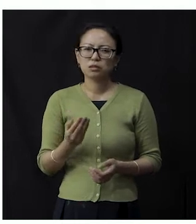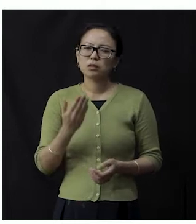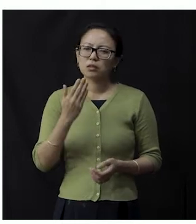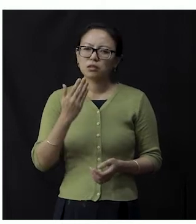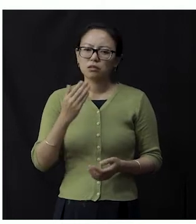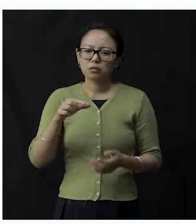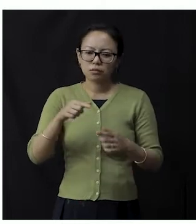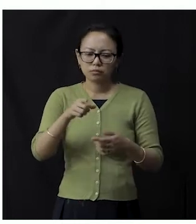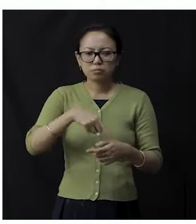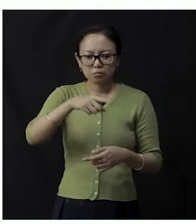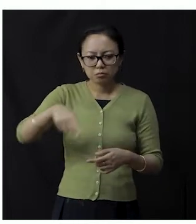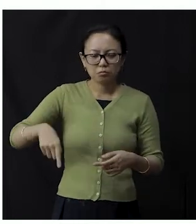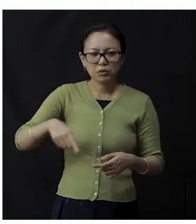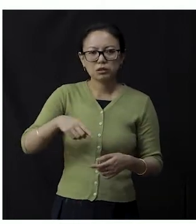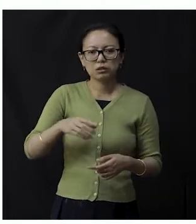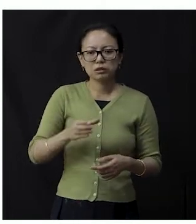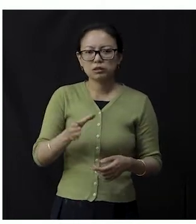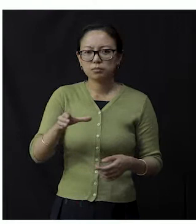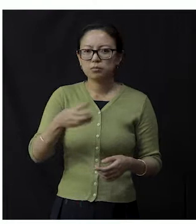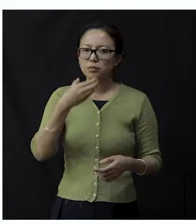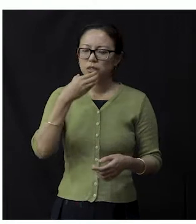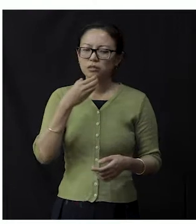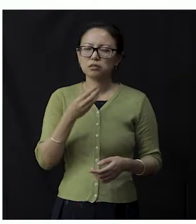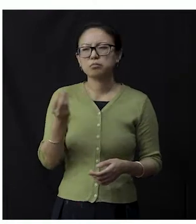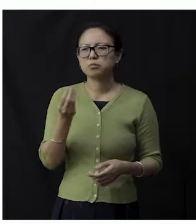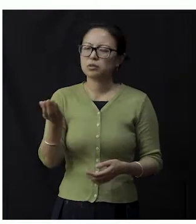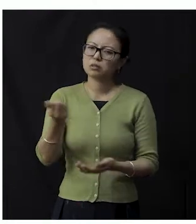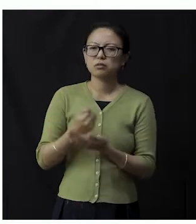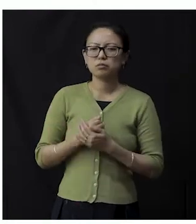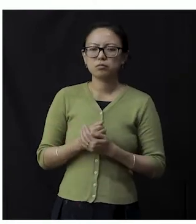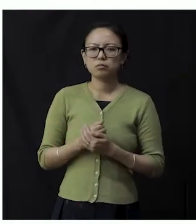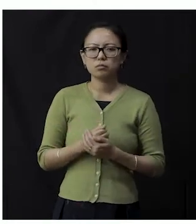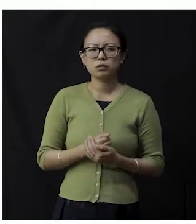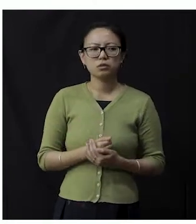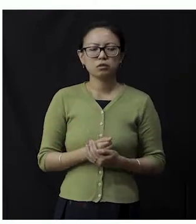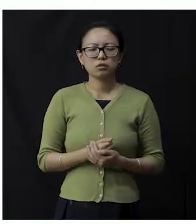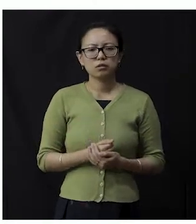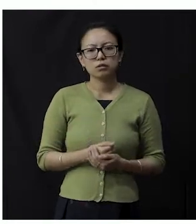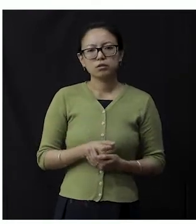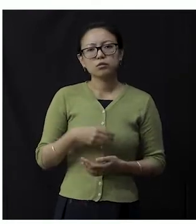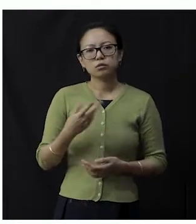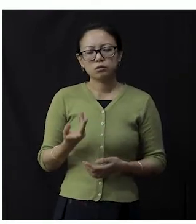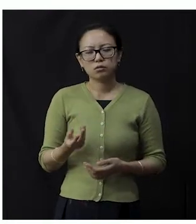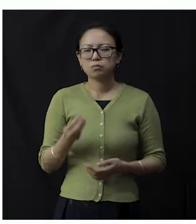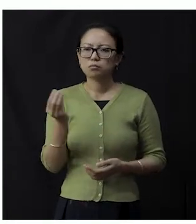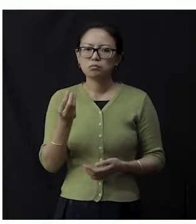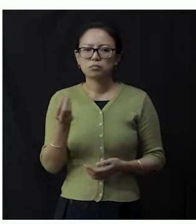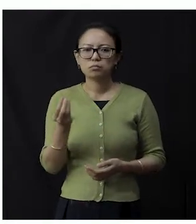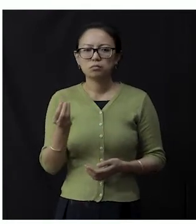of the pizza? So, this is how you can use the golden word called